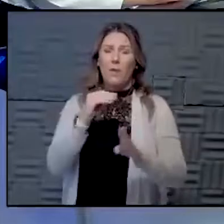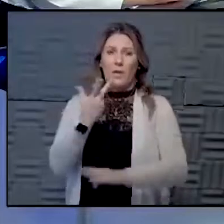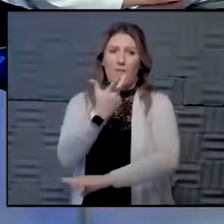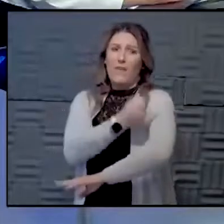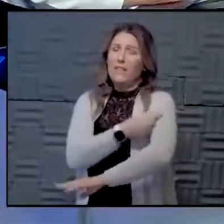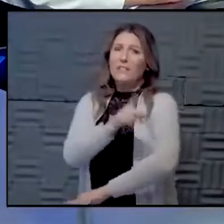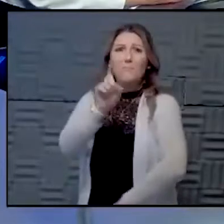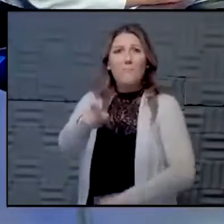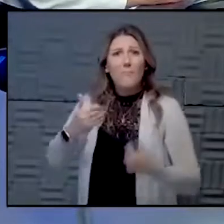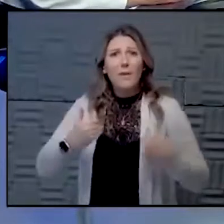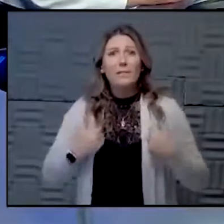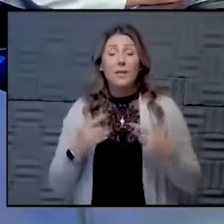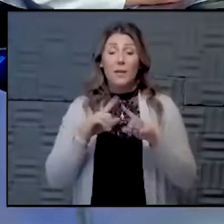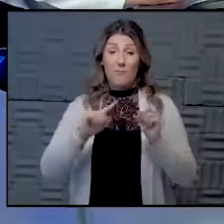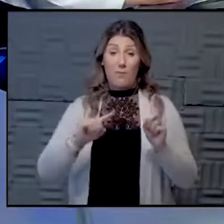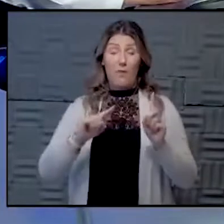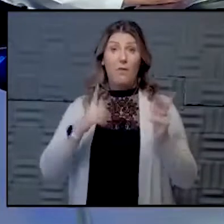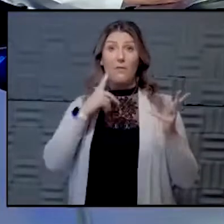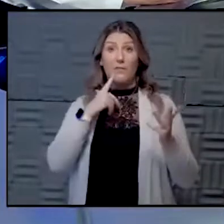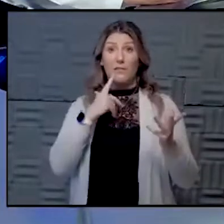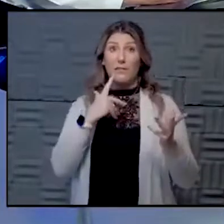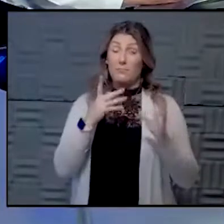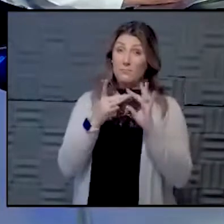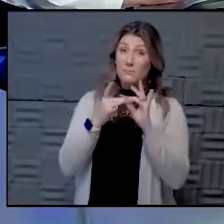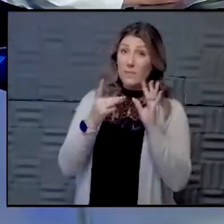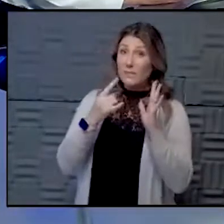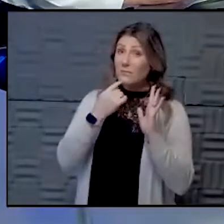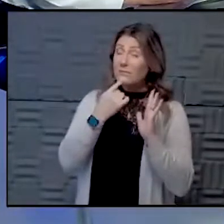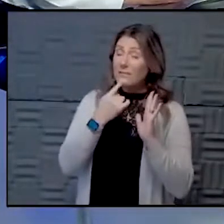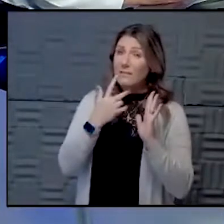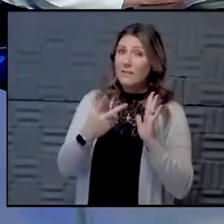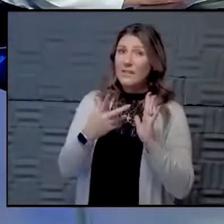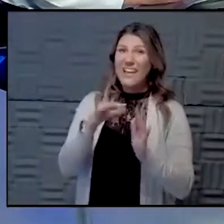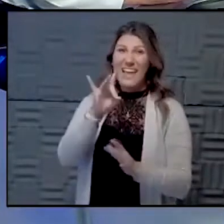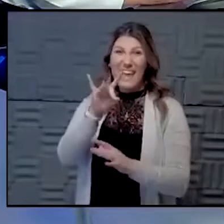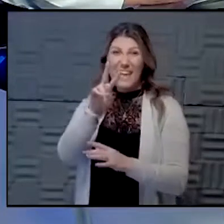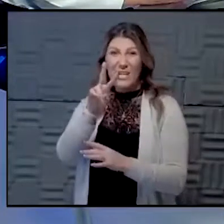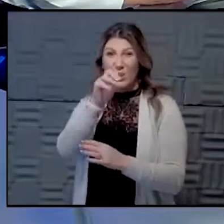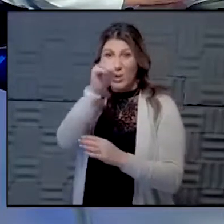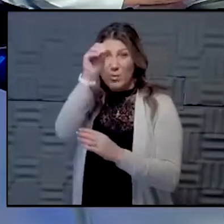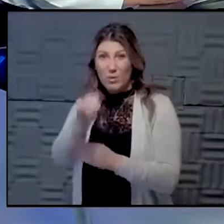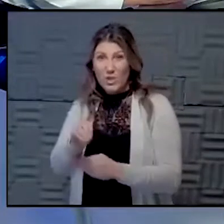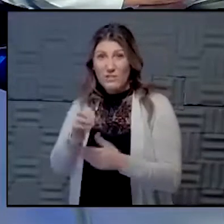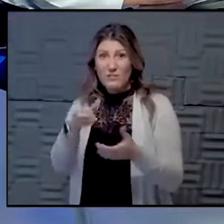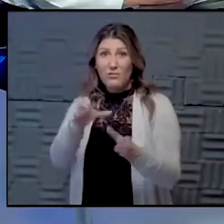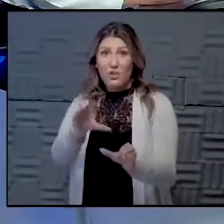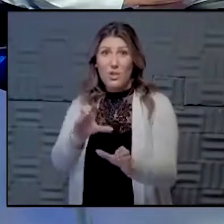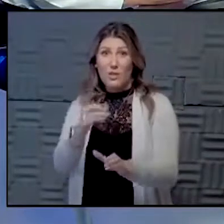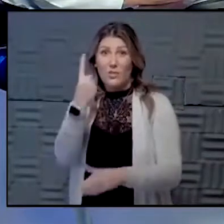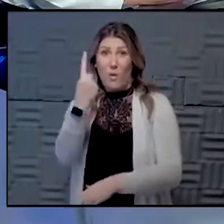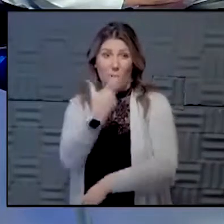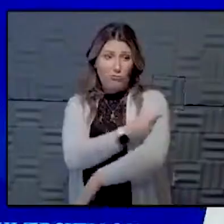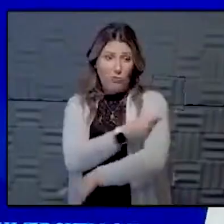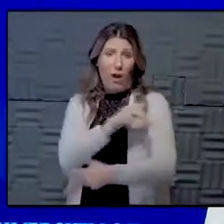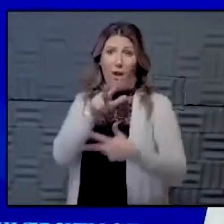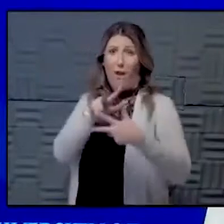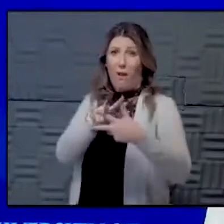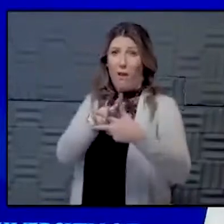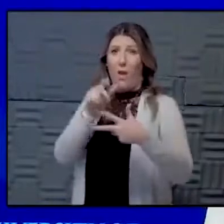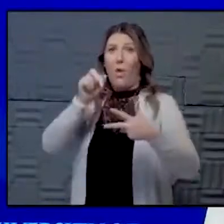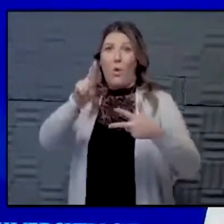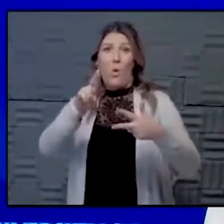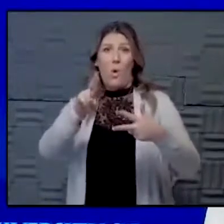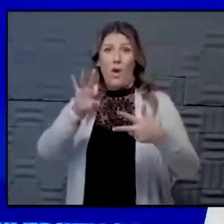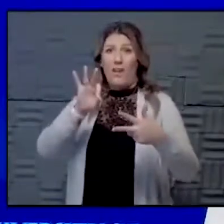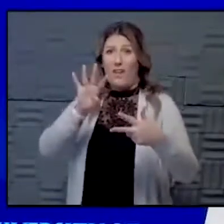Yeah, but just to say what that means, folks, is that there is an 82% chance with 1 shot of Moderna or Pfizer, or a